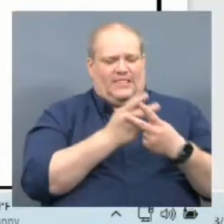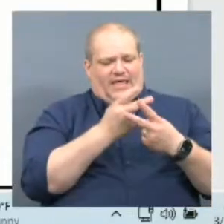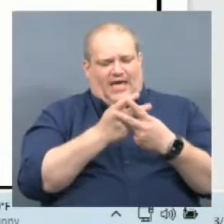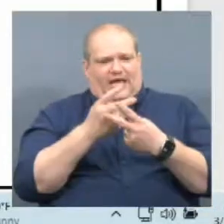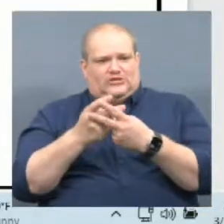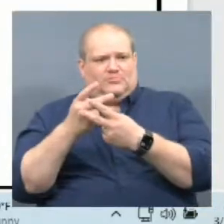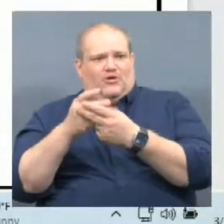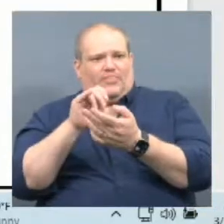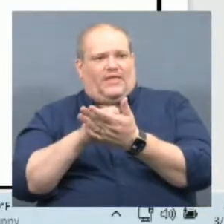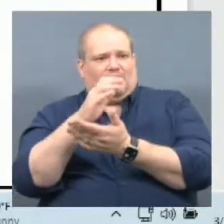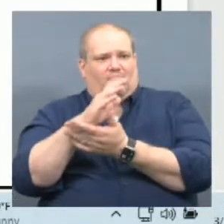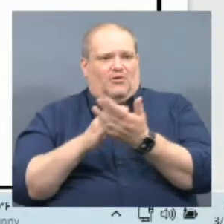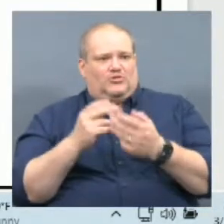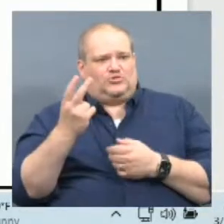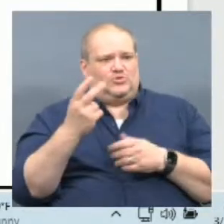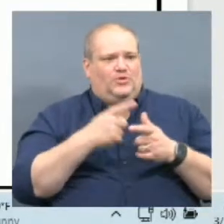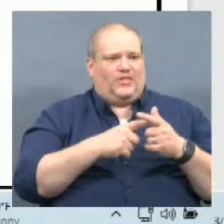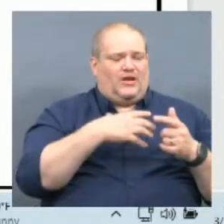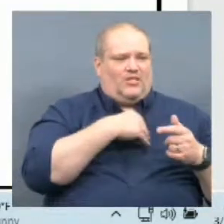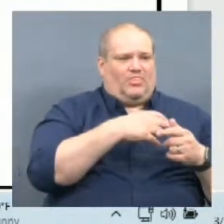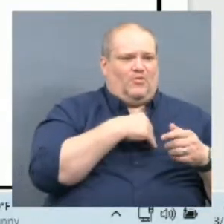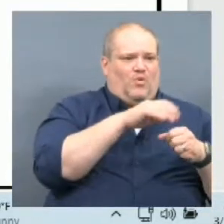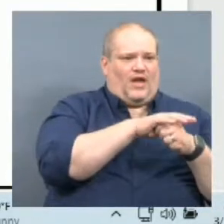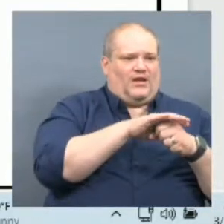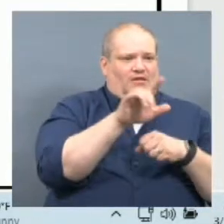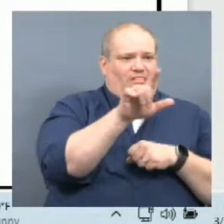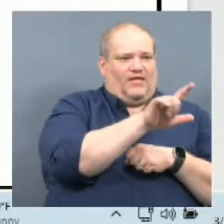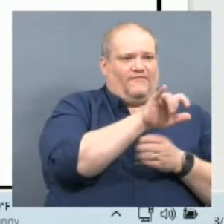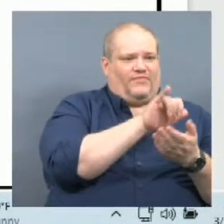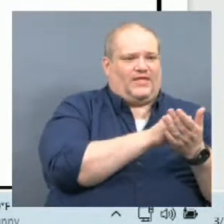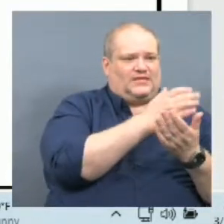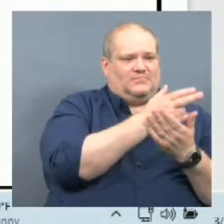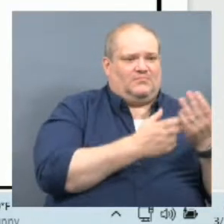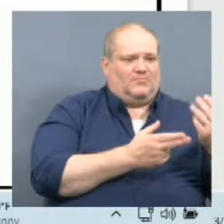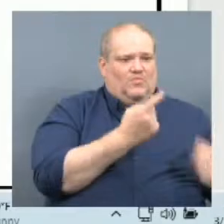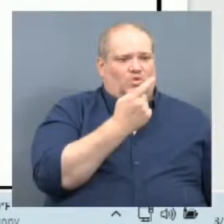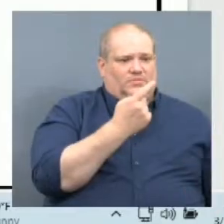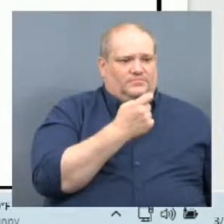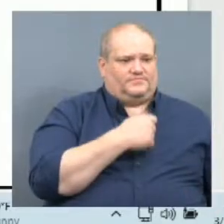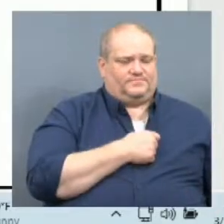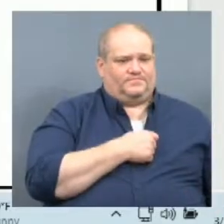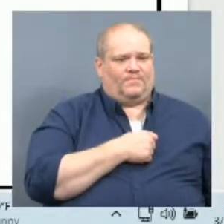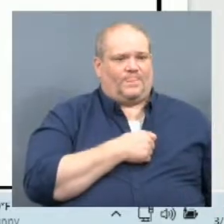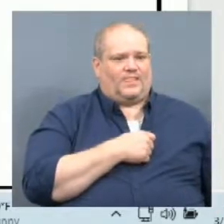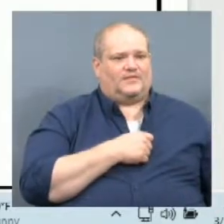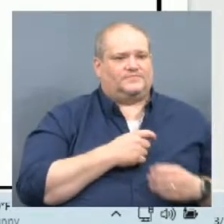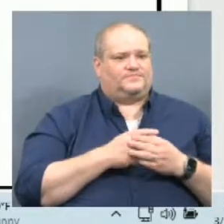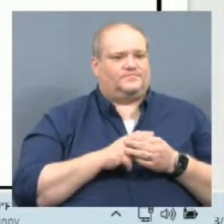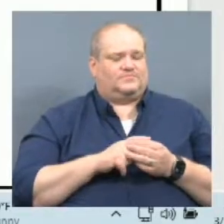basically phase 2. The white area on the left is phase 1.